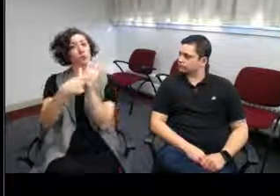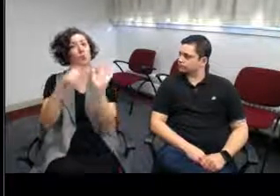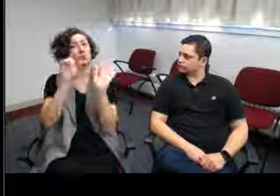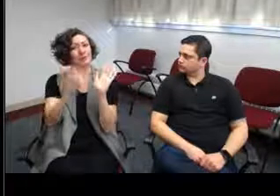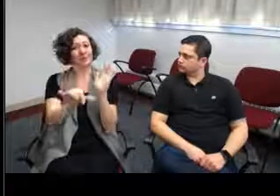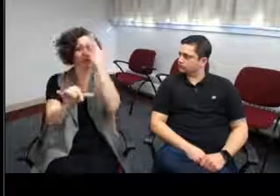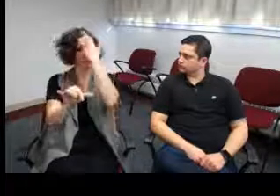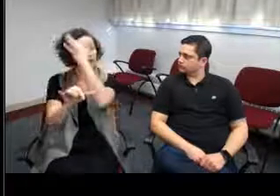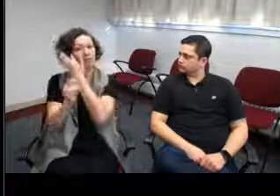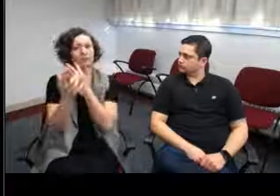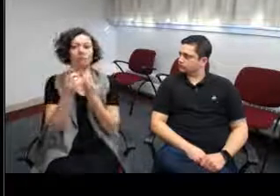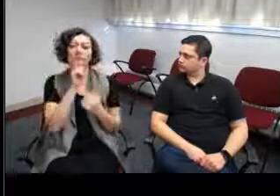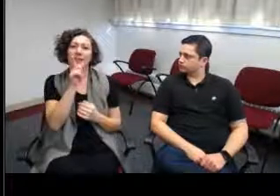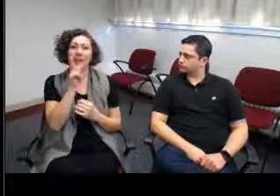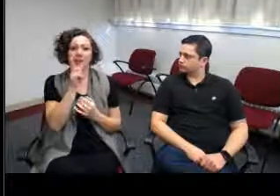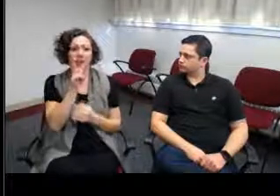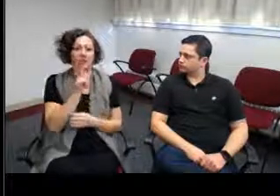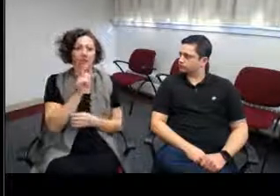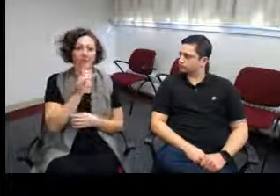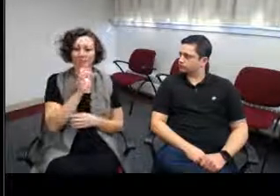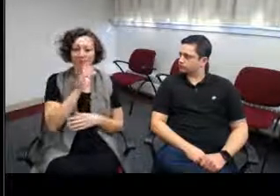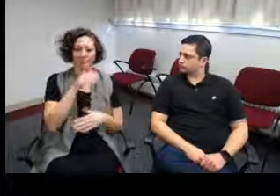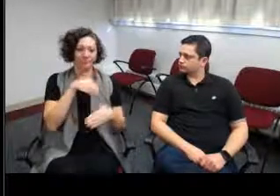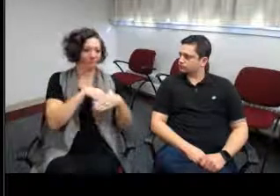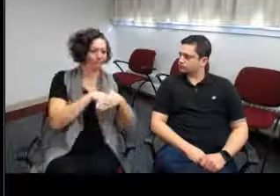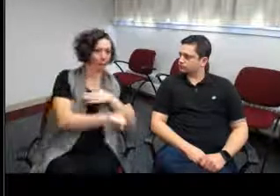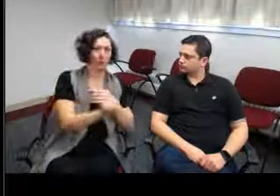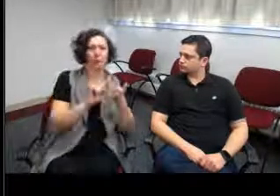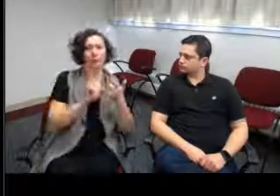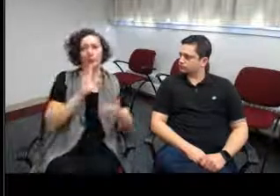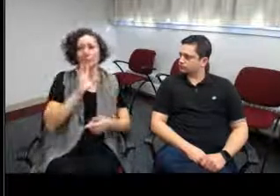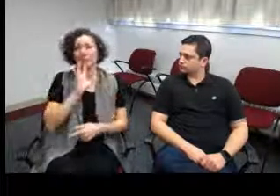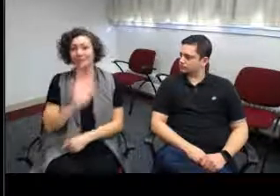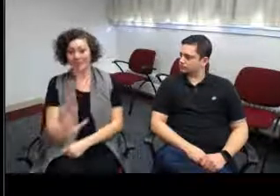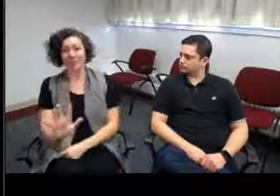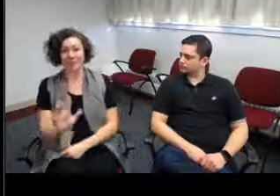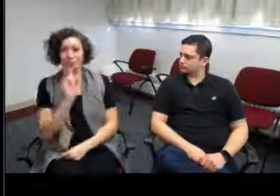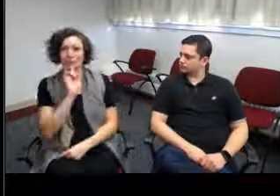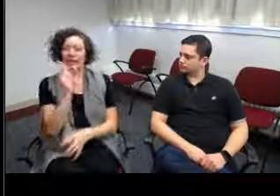point. Research shows that